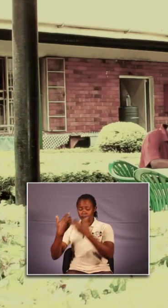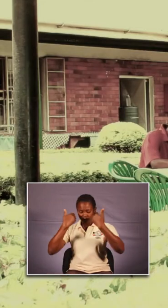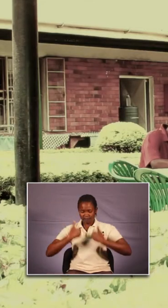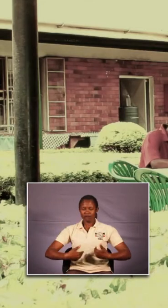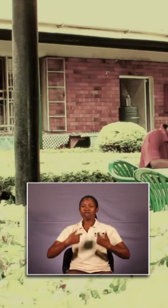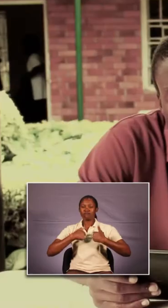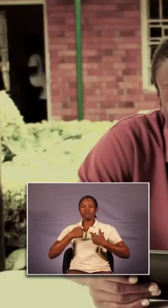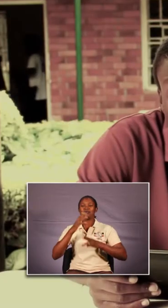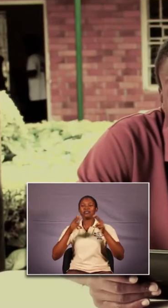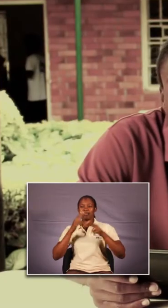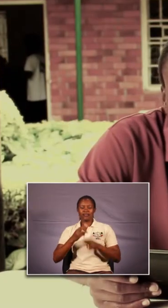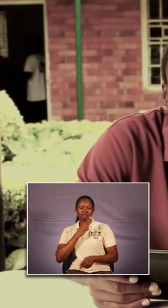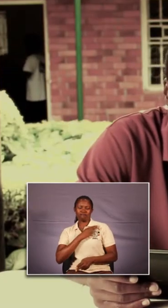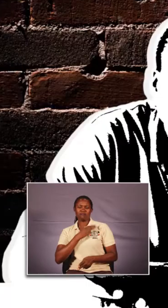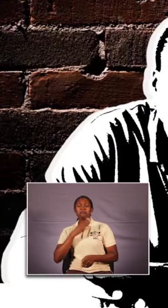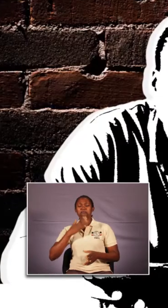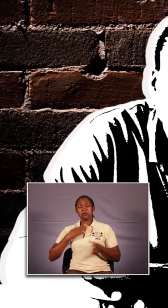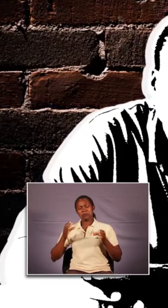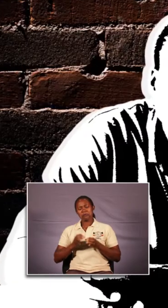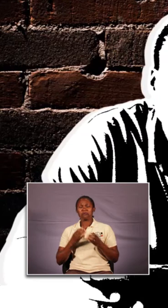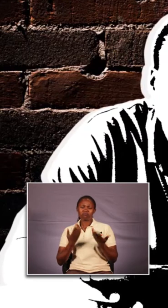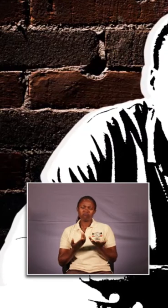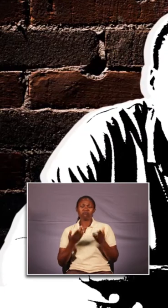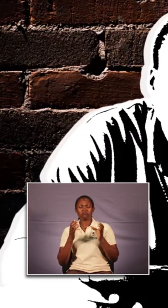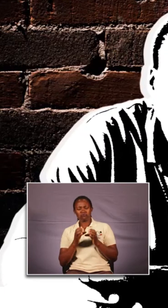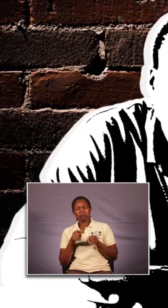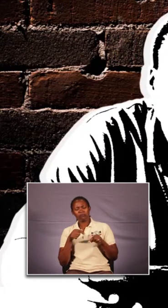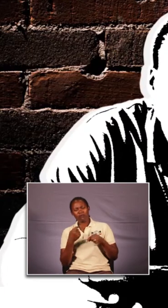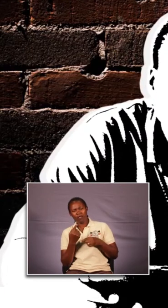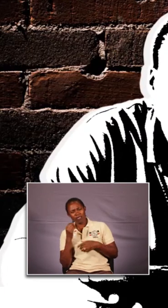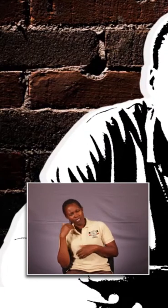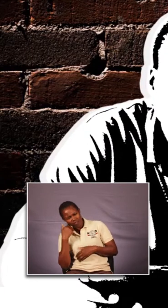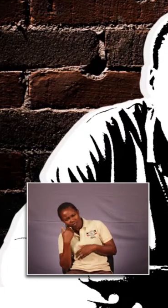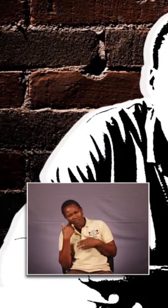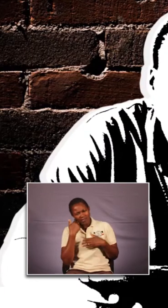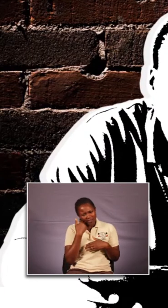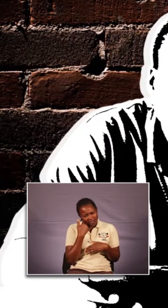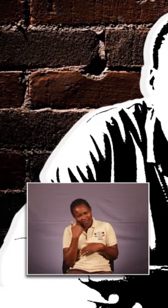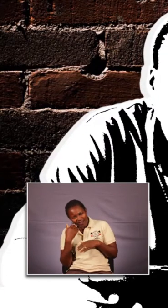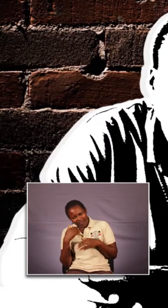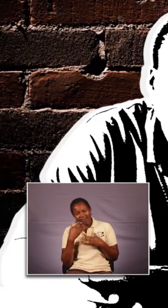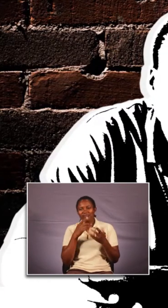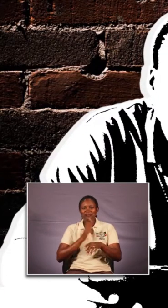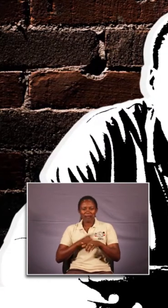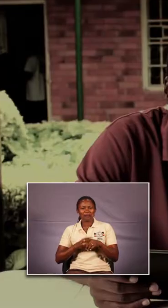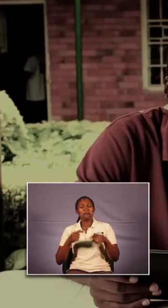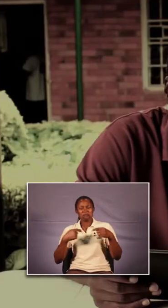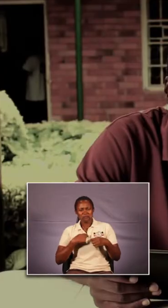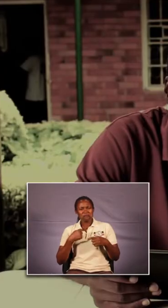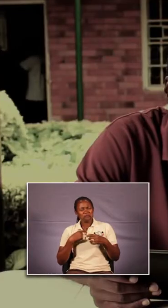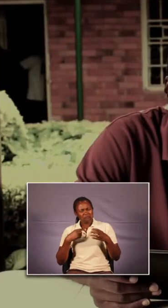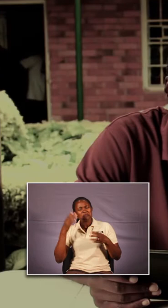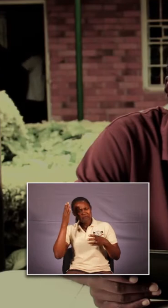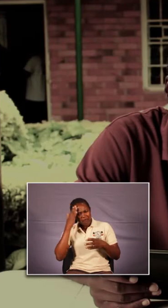And this is me. I belonged to the most inferior faction around campus. We were the most unpopular group in campus,